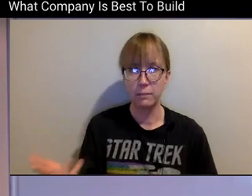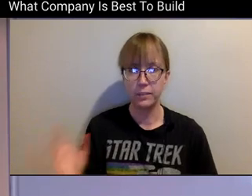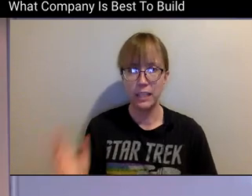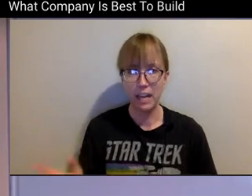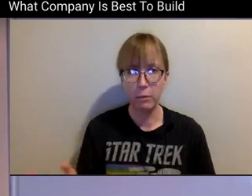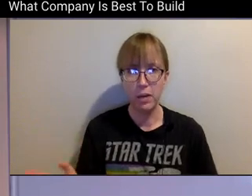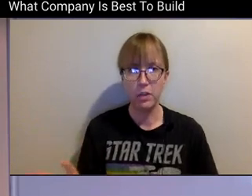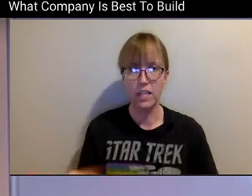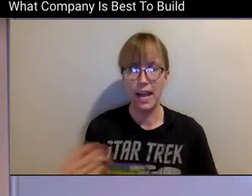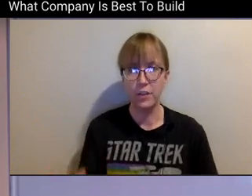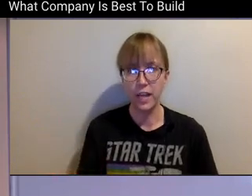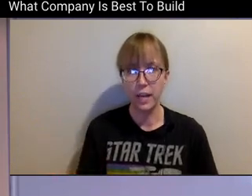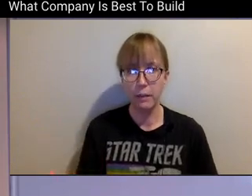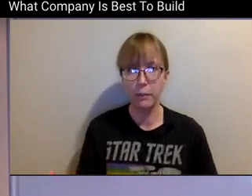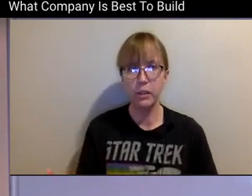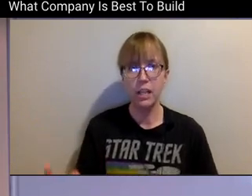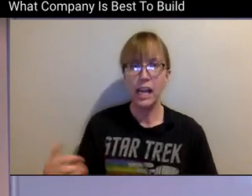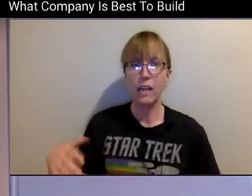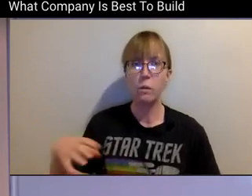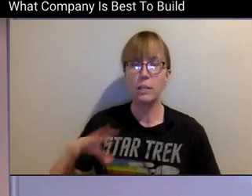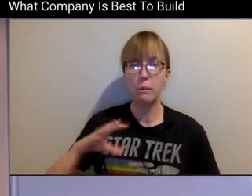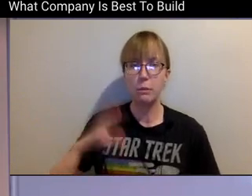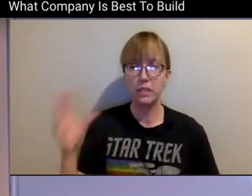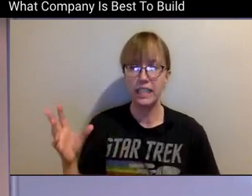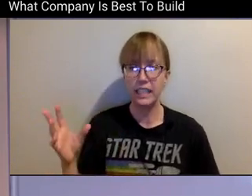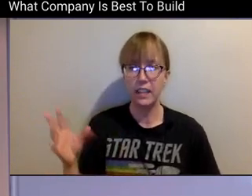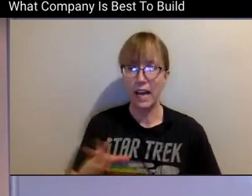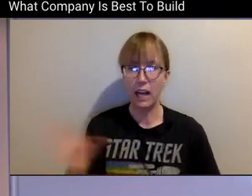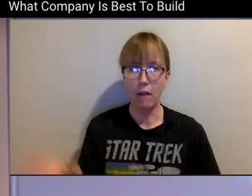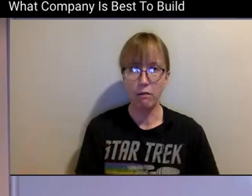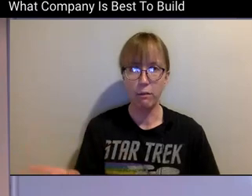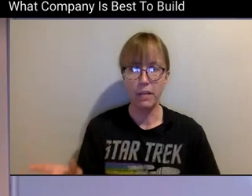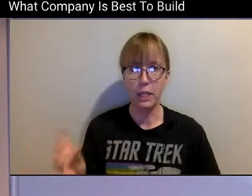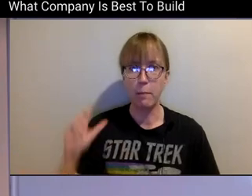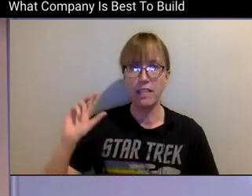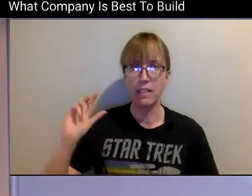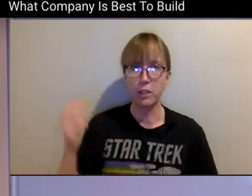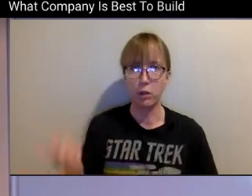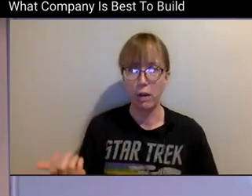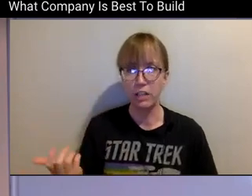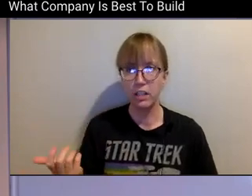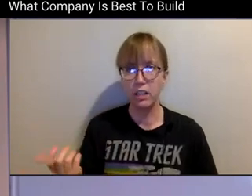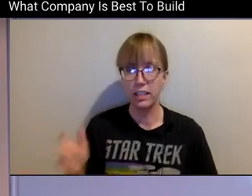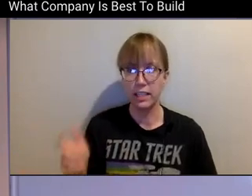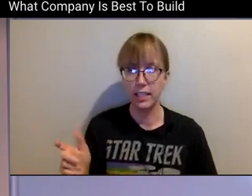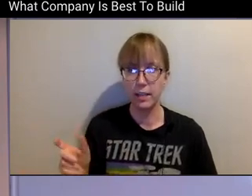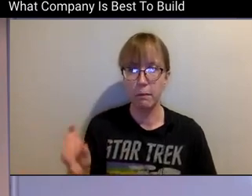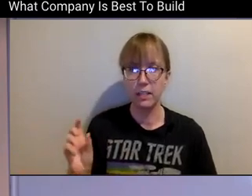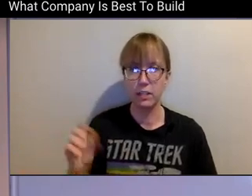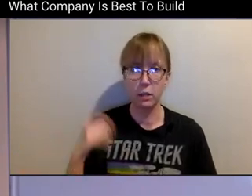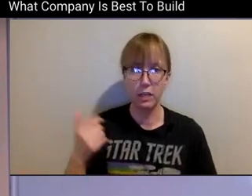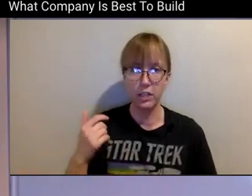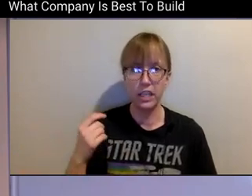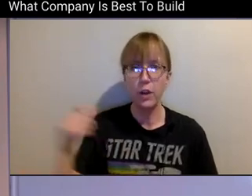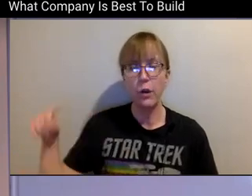compassionate standpoint, trying to educate people. And once people see that kind of information, they might start to question the system. They might